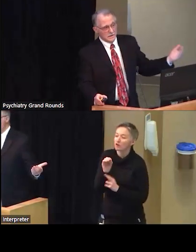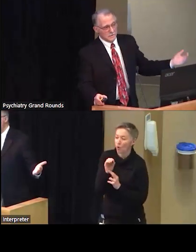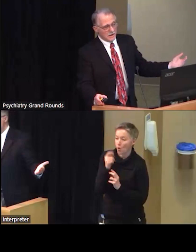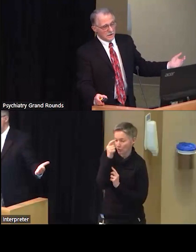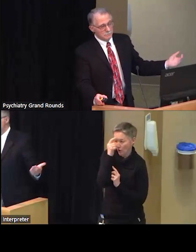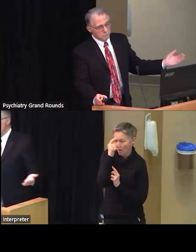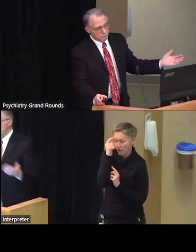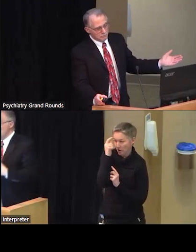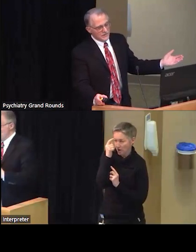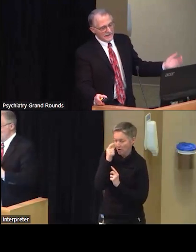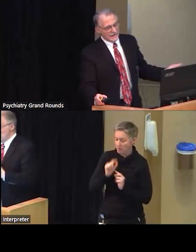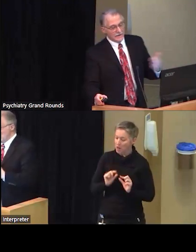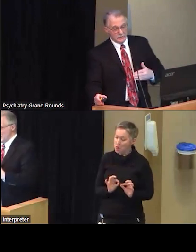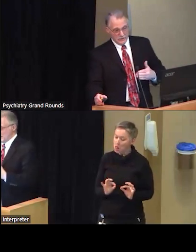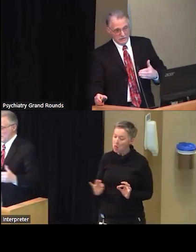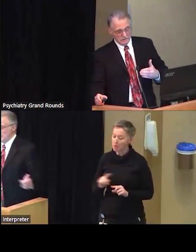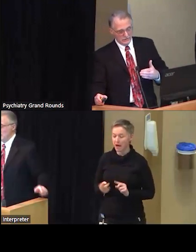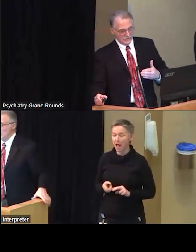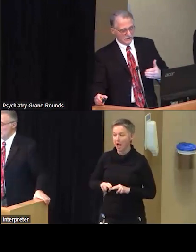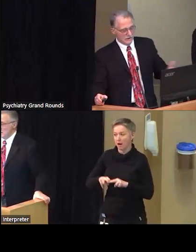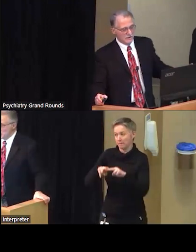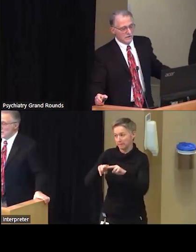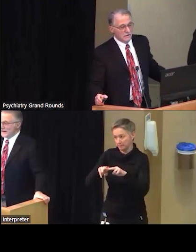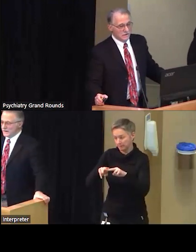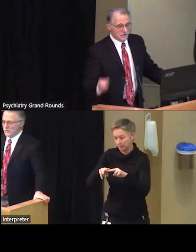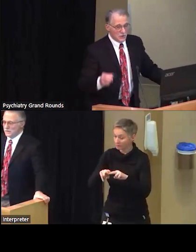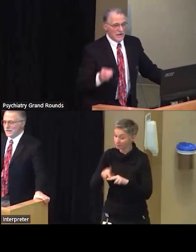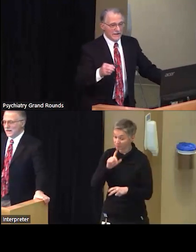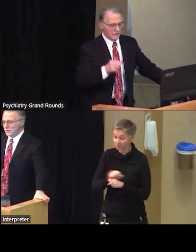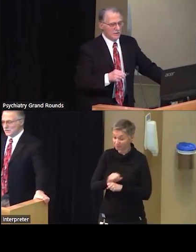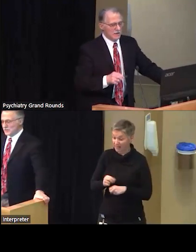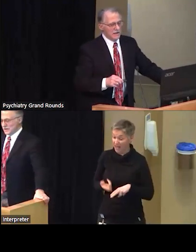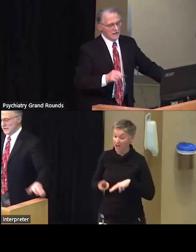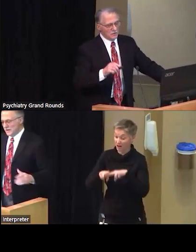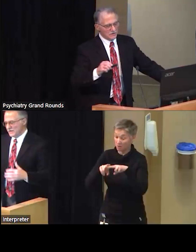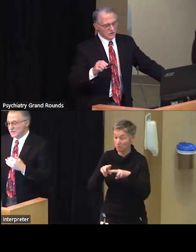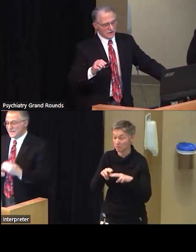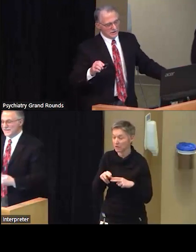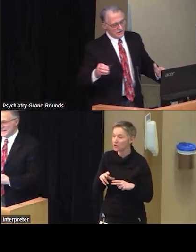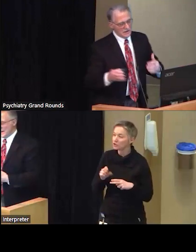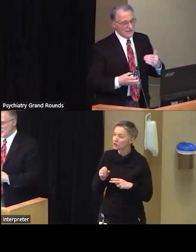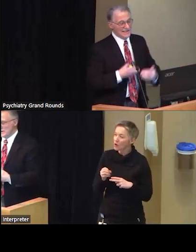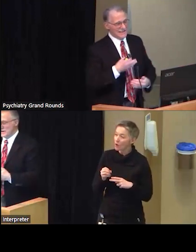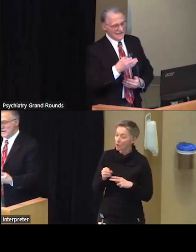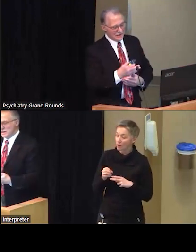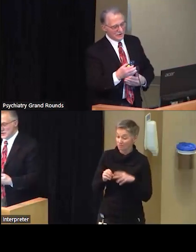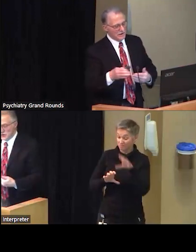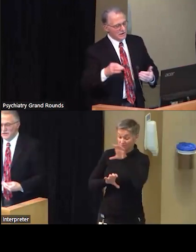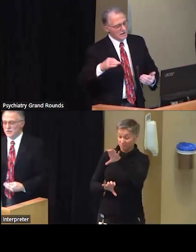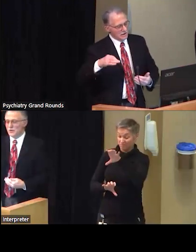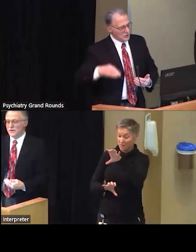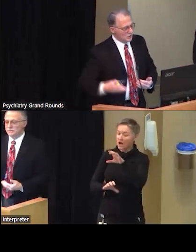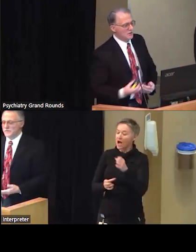traumas that add up, basically. These do add up. And how much of these